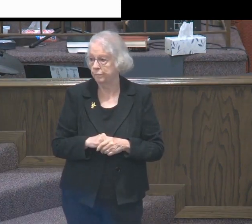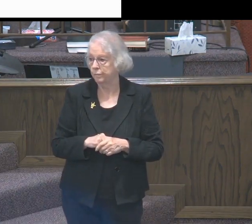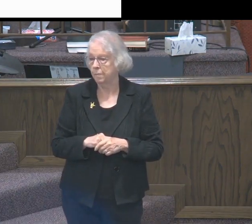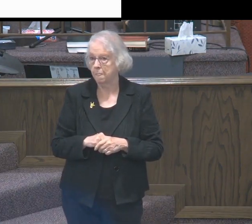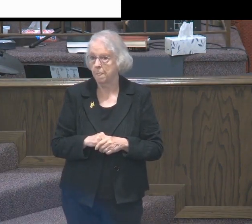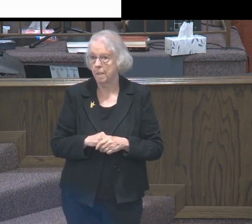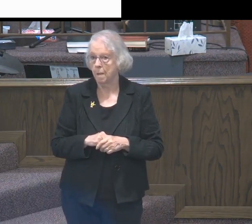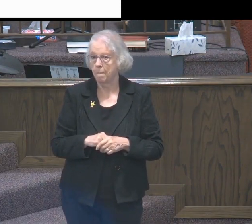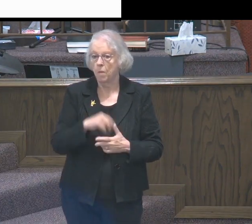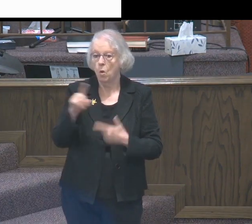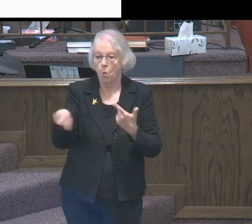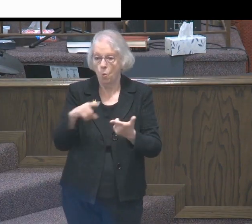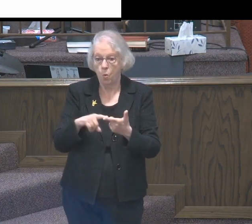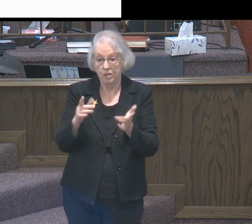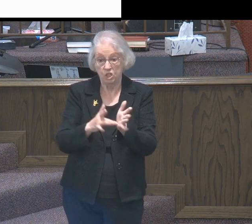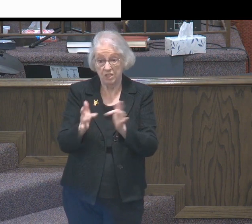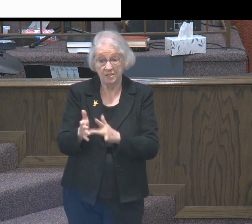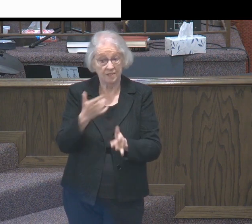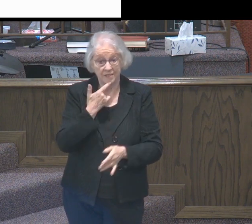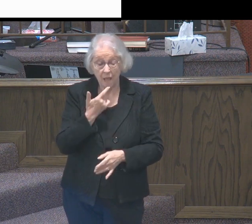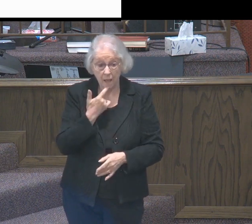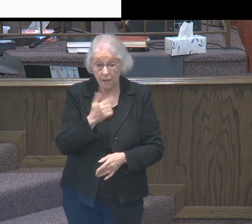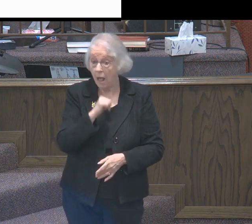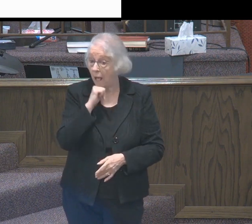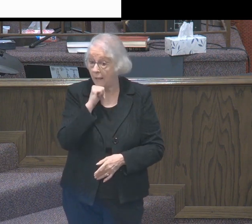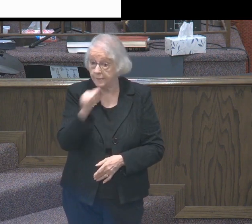So when Jesus said that,